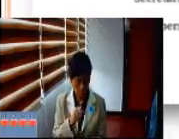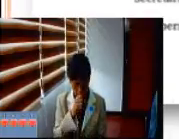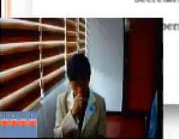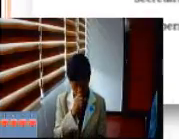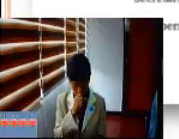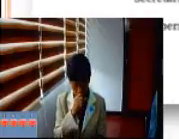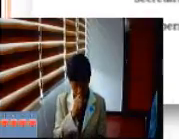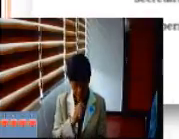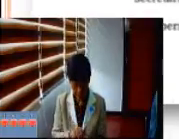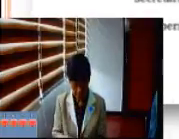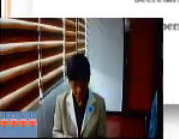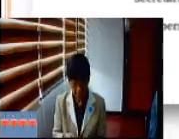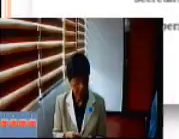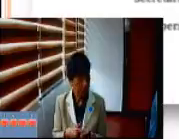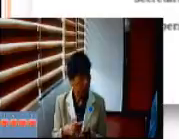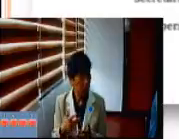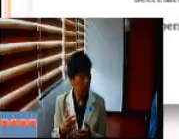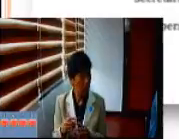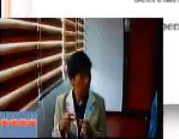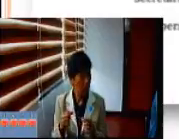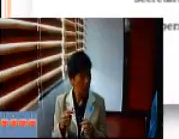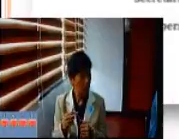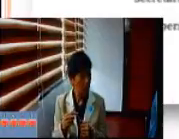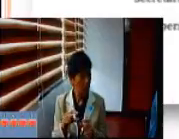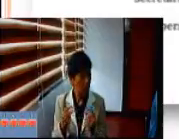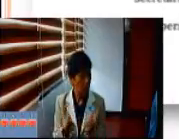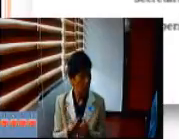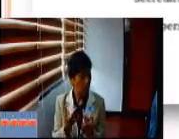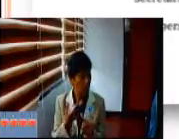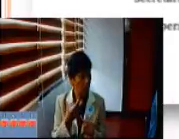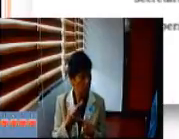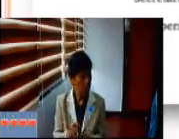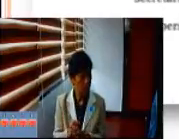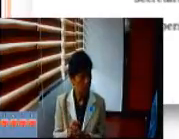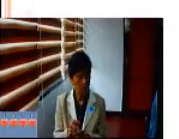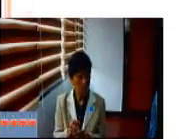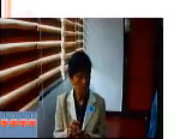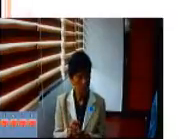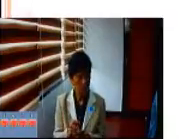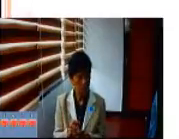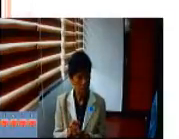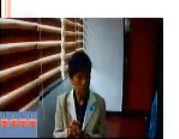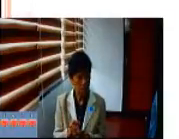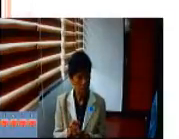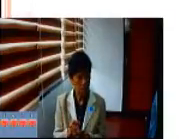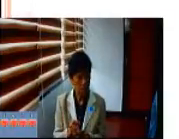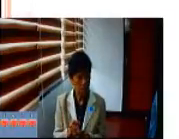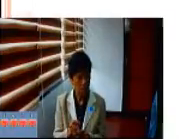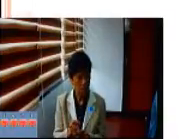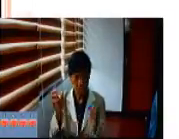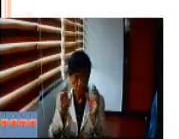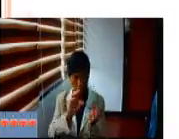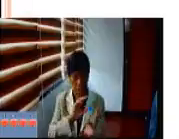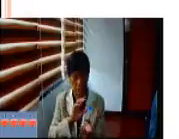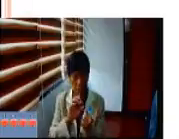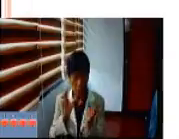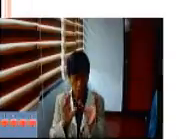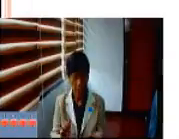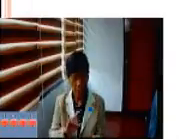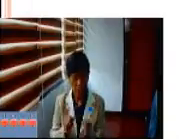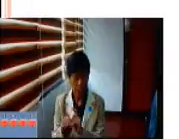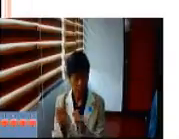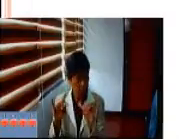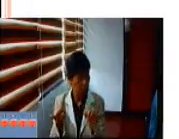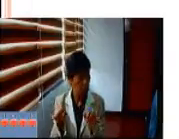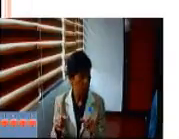this is our means of trying to address climate change issues. Next slide. And as you can see, this is the